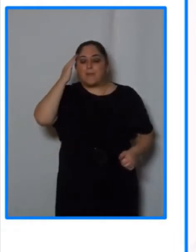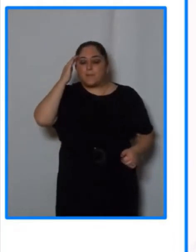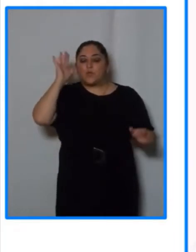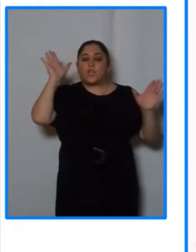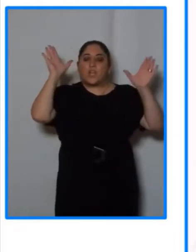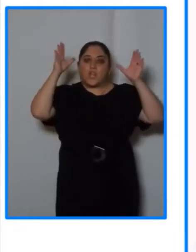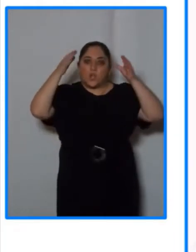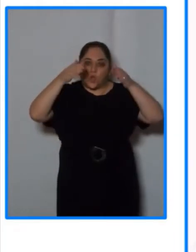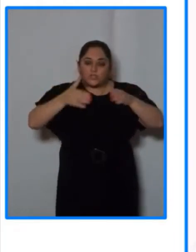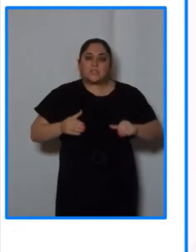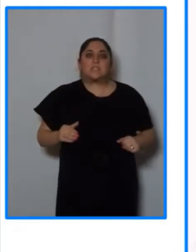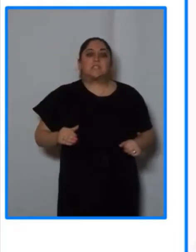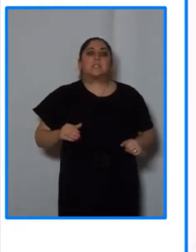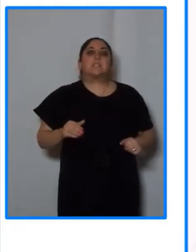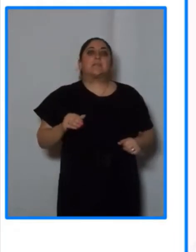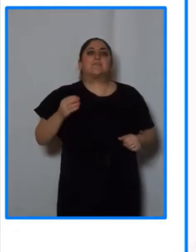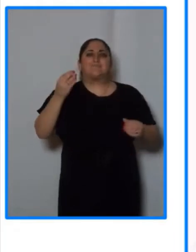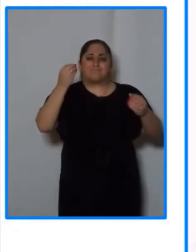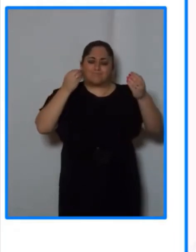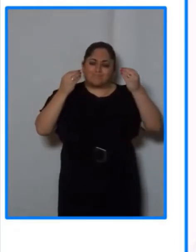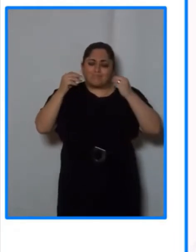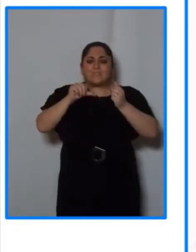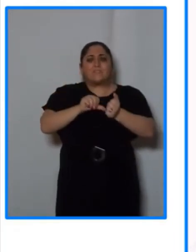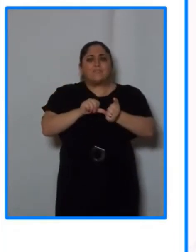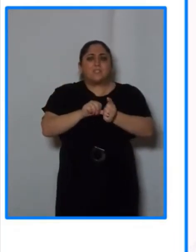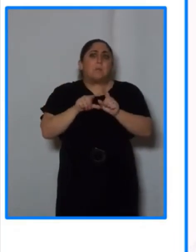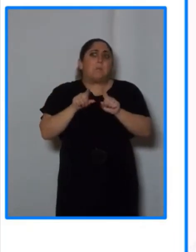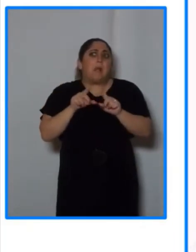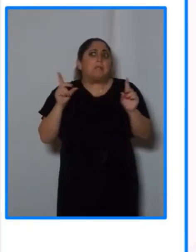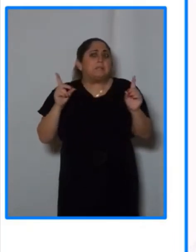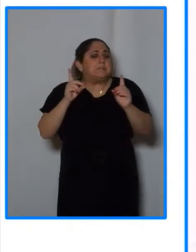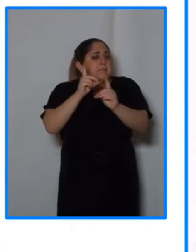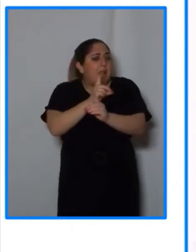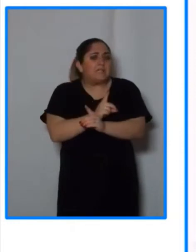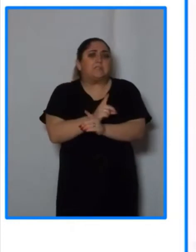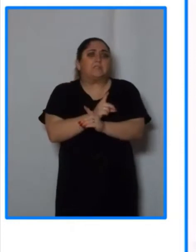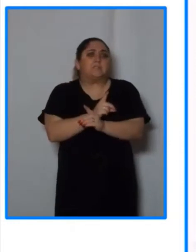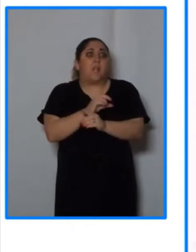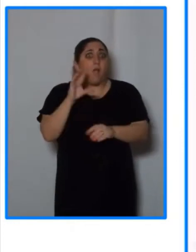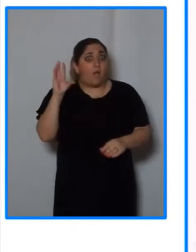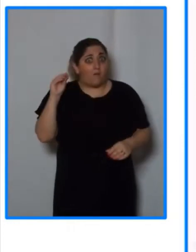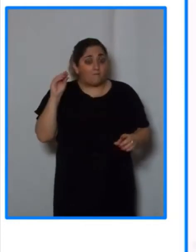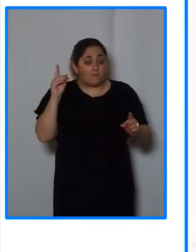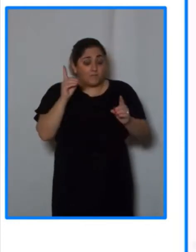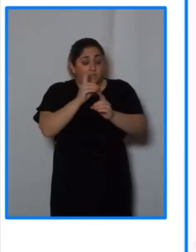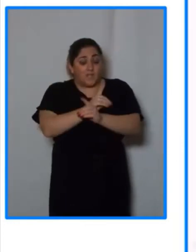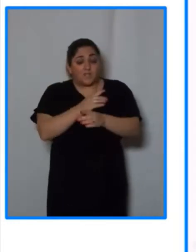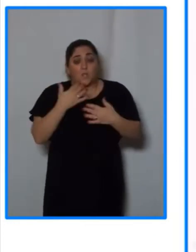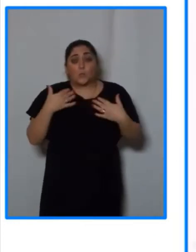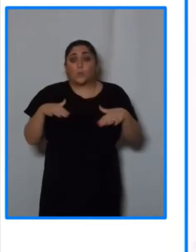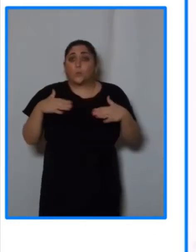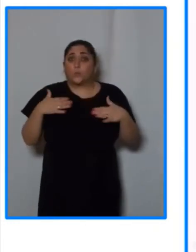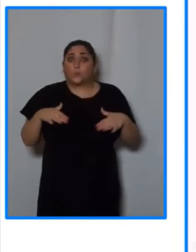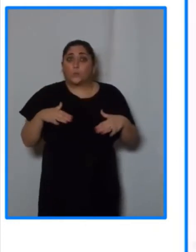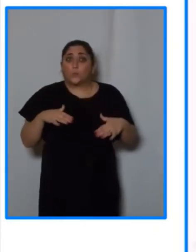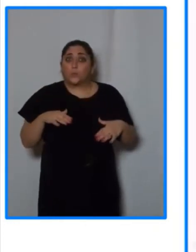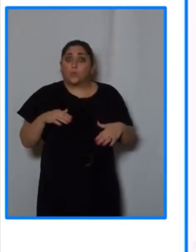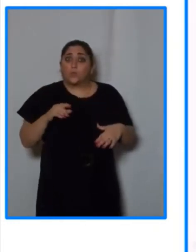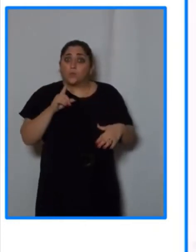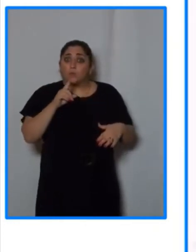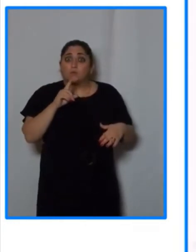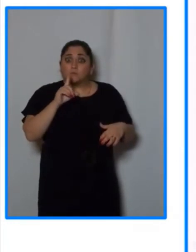spectrum disorder, learning difficulties like dyslexia. Dyslexia is very common and impacts around every 10th of us.